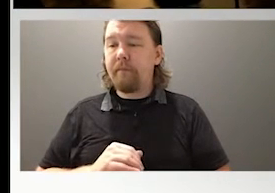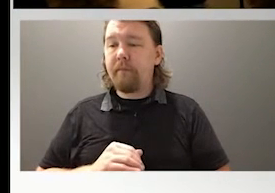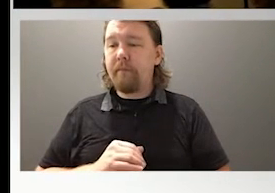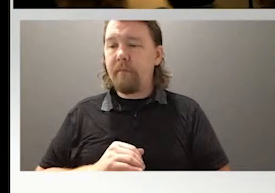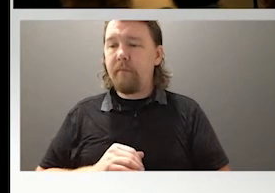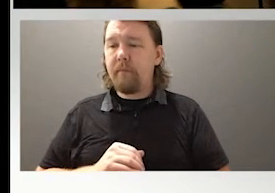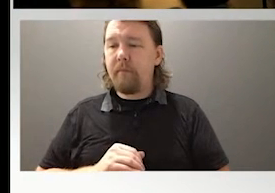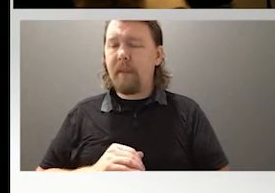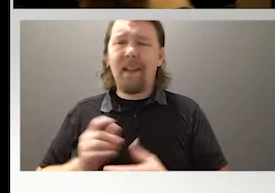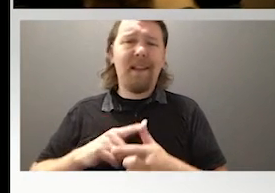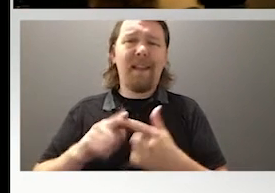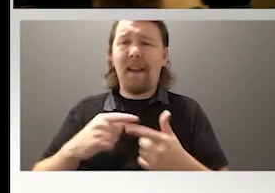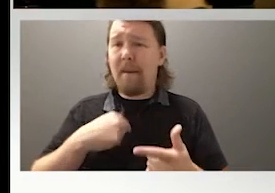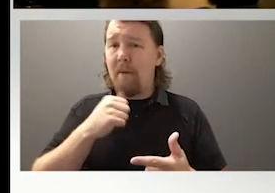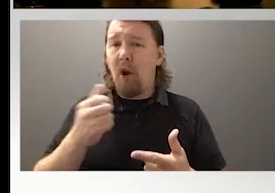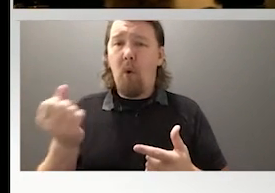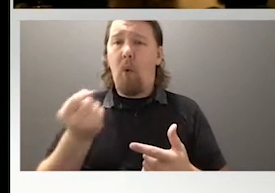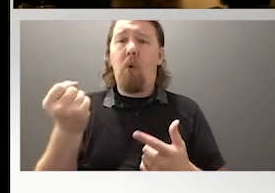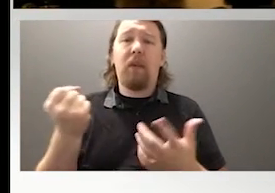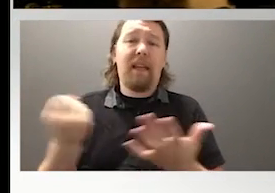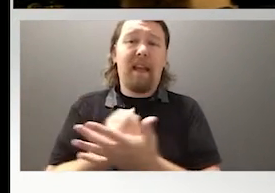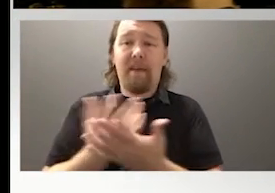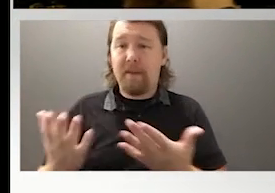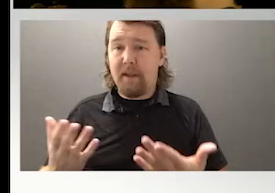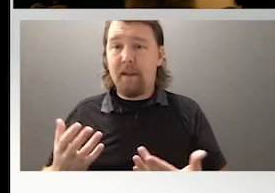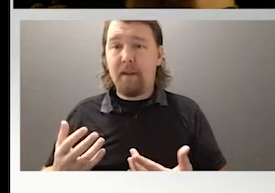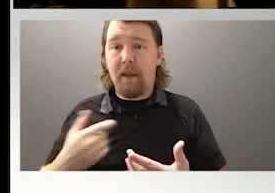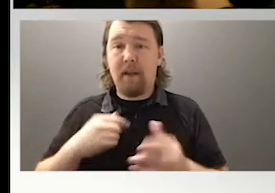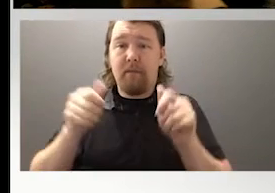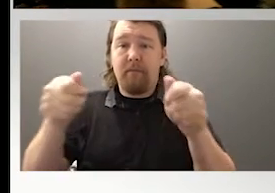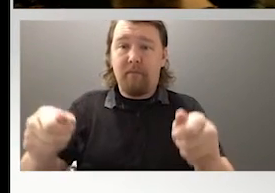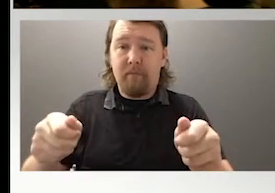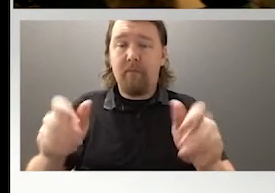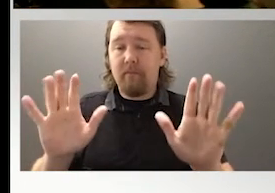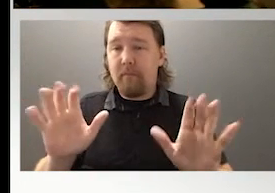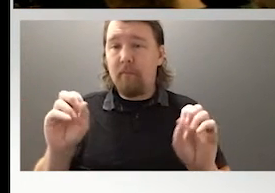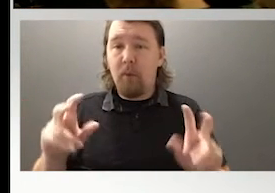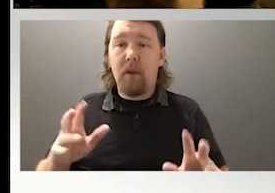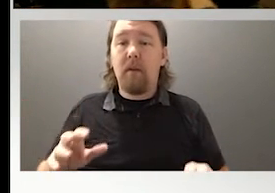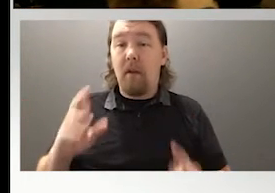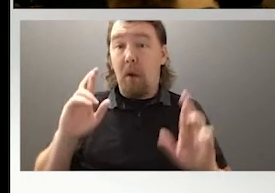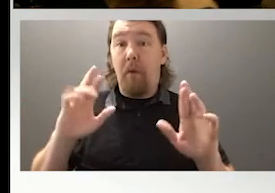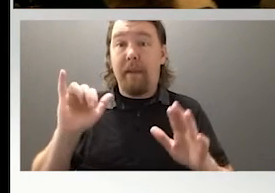There, that way I don't have to juggle so many things in my hands. I hope that's okay.